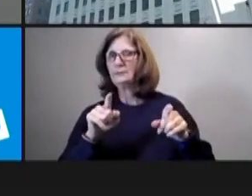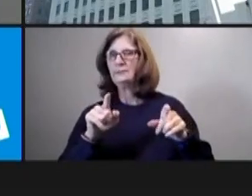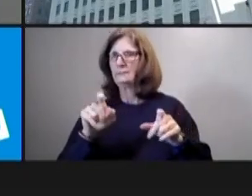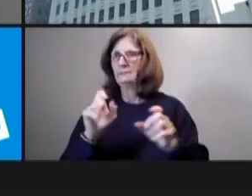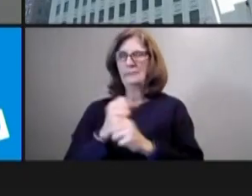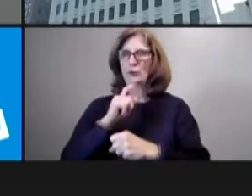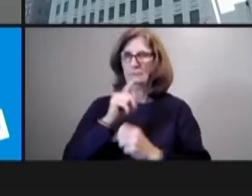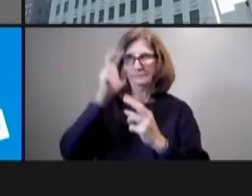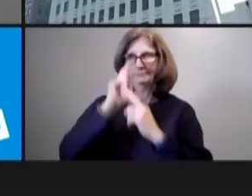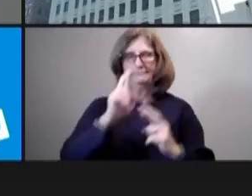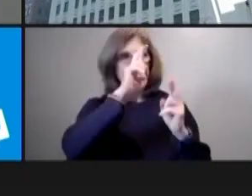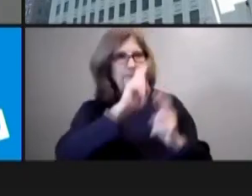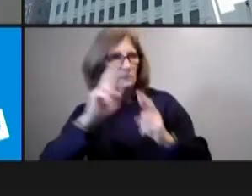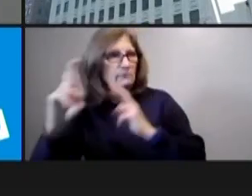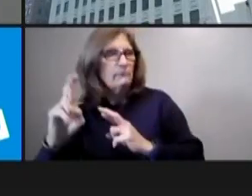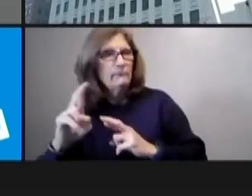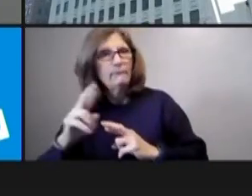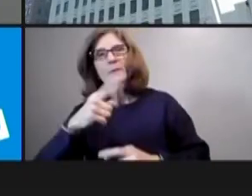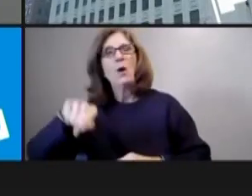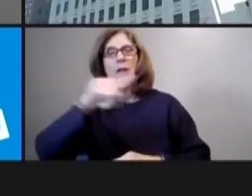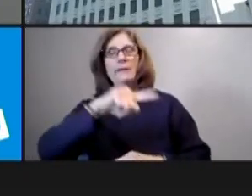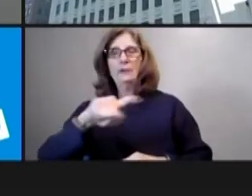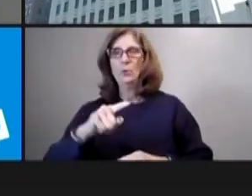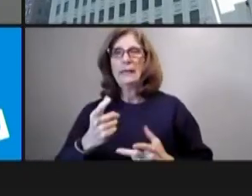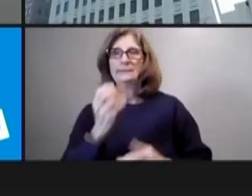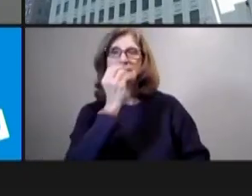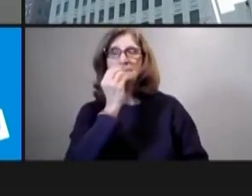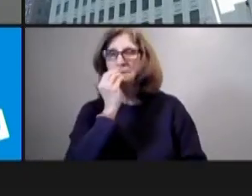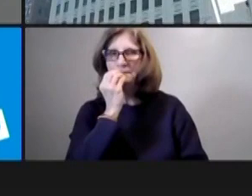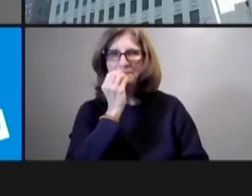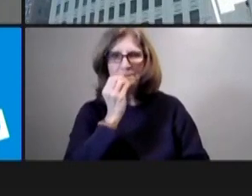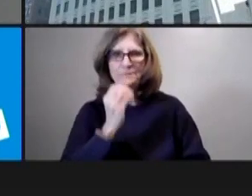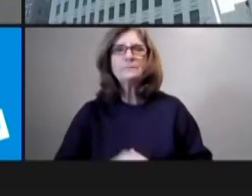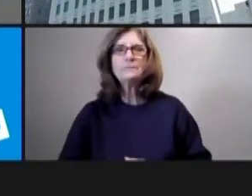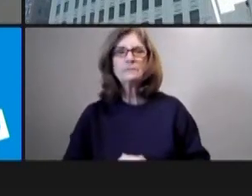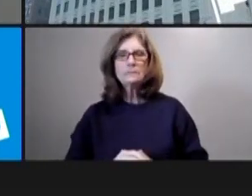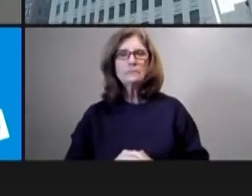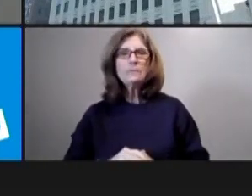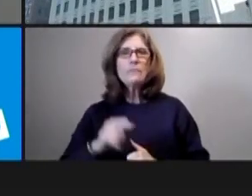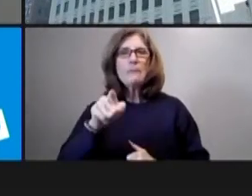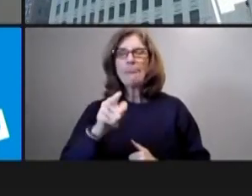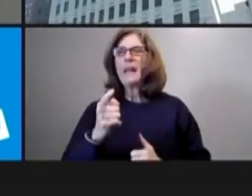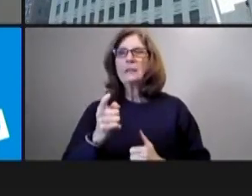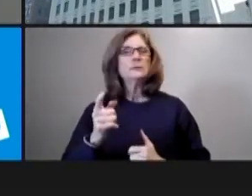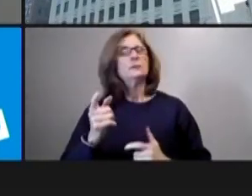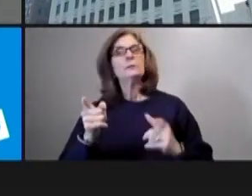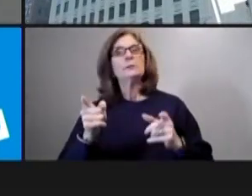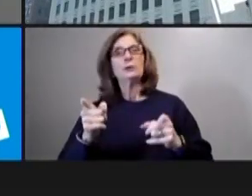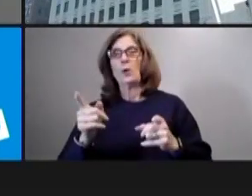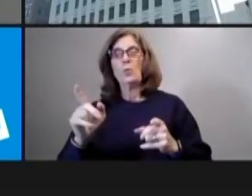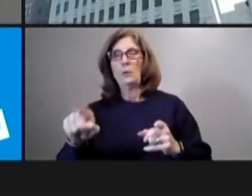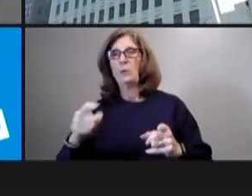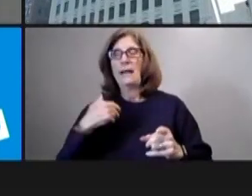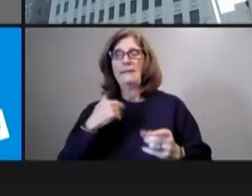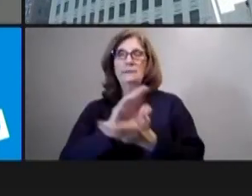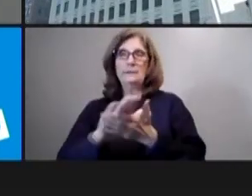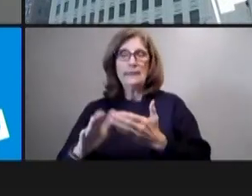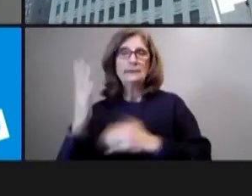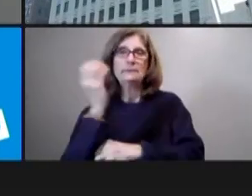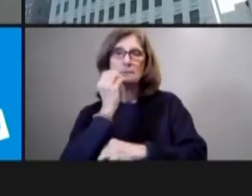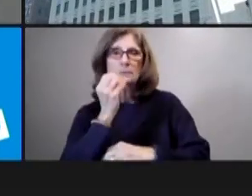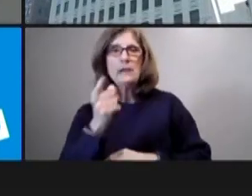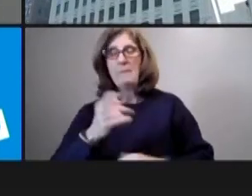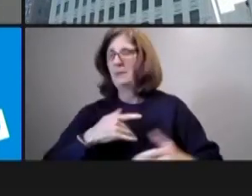sure that we order something that you can eat. But again, like I said, we're feeding each other well. I'm very excited about